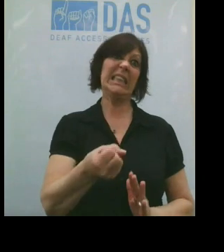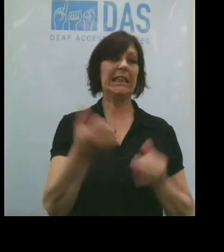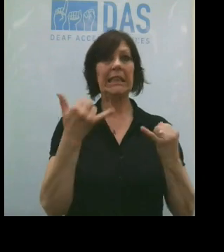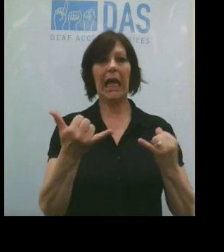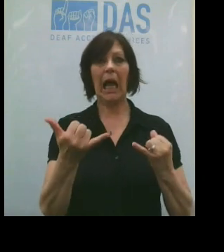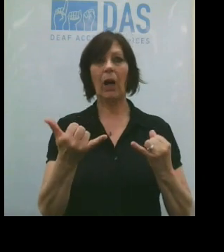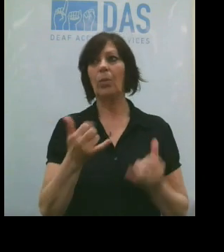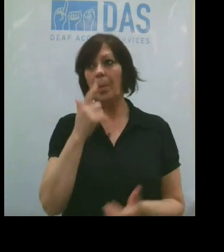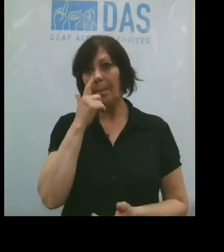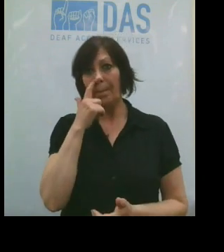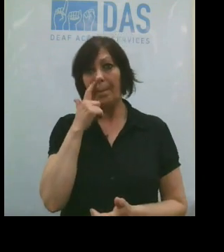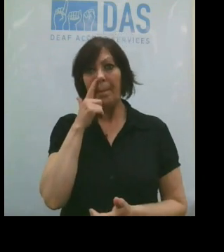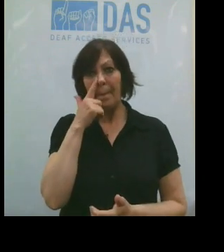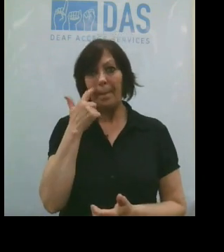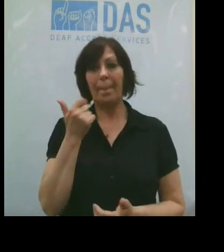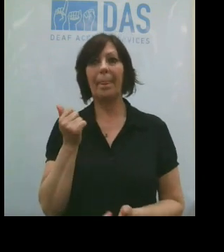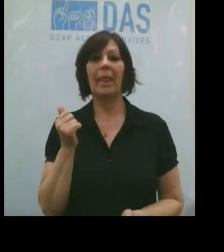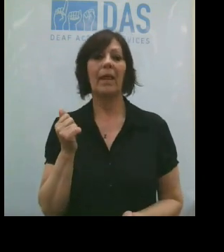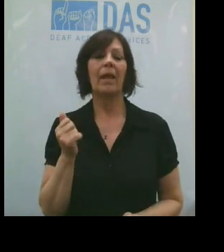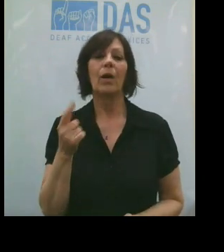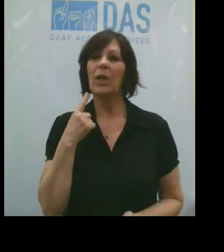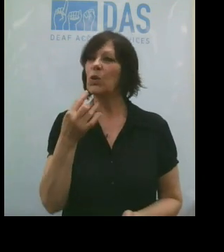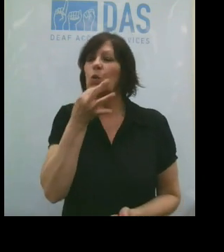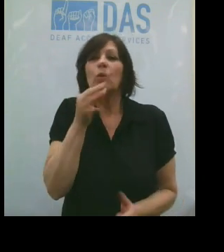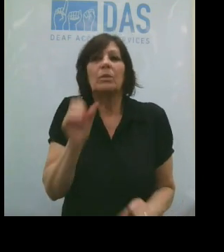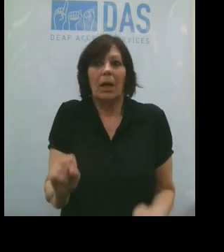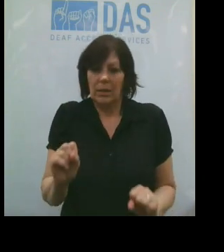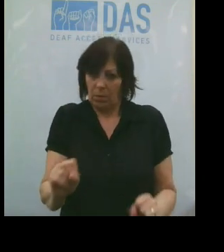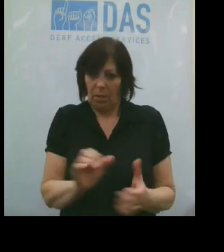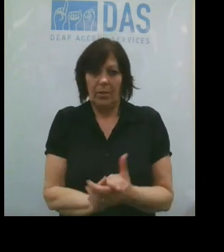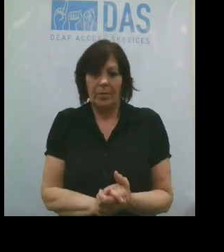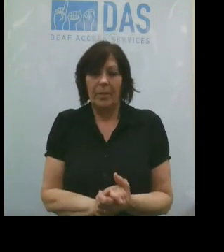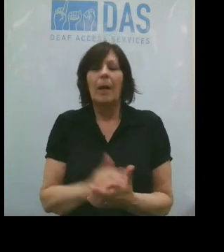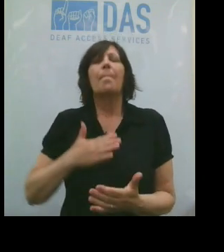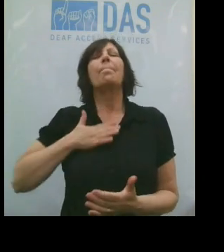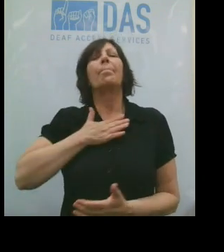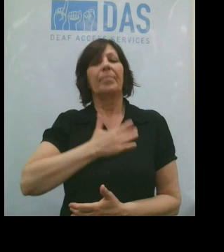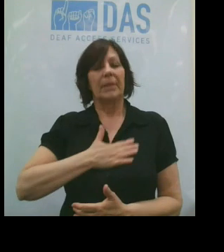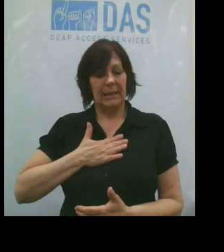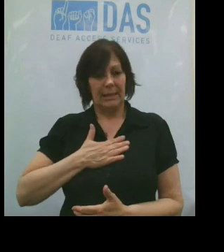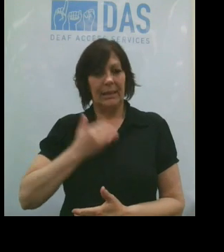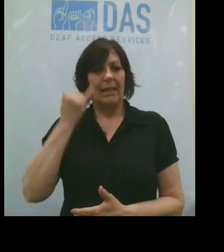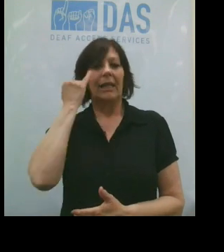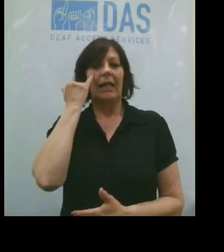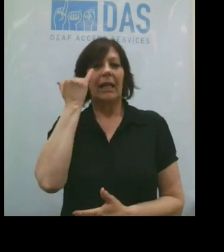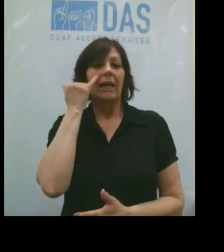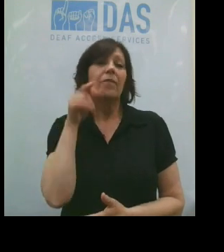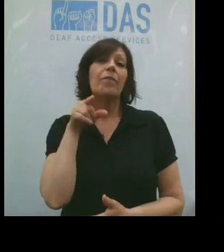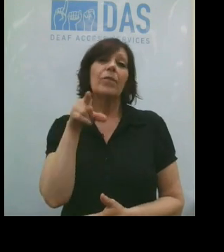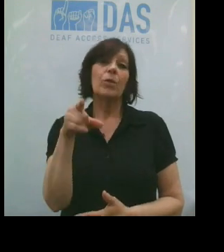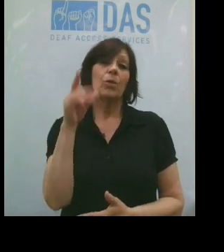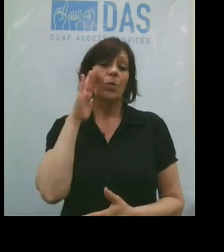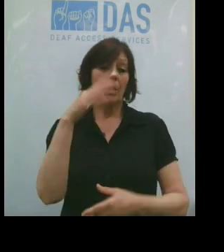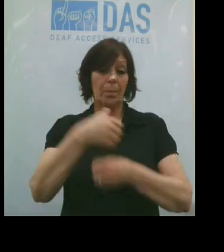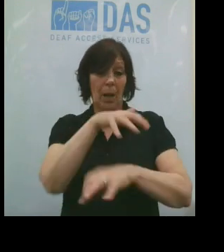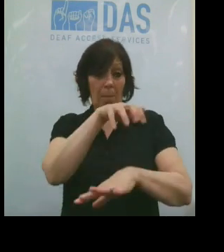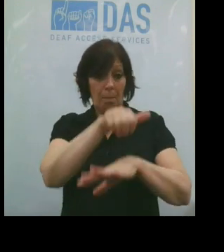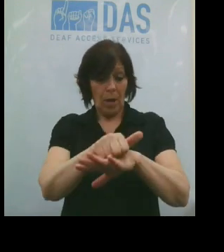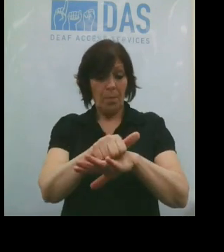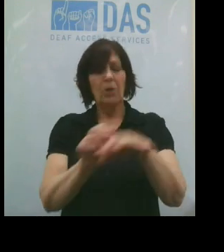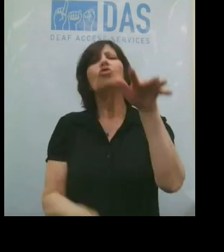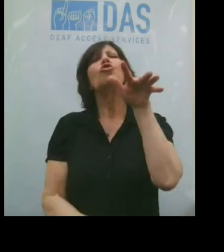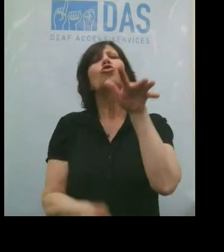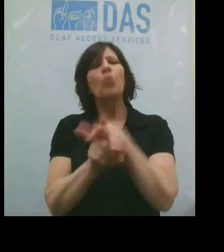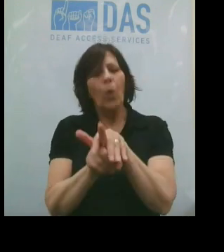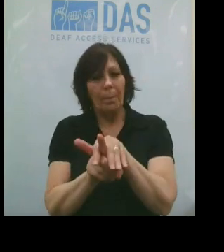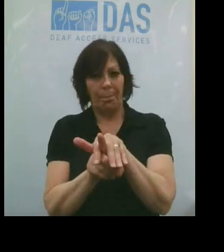the very next day, or sometimes the same day. But please, if you're going to make an appointment with us, please show up